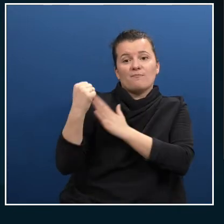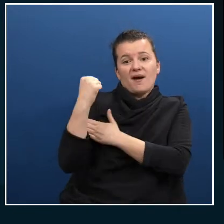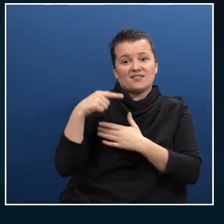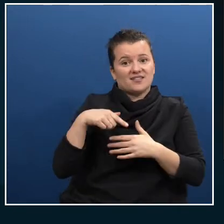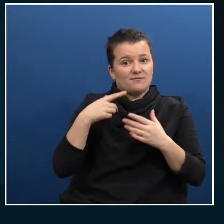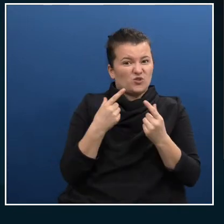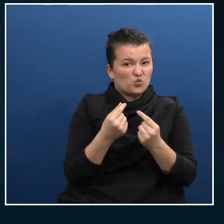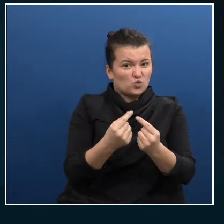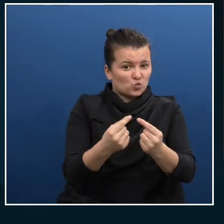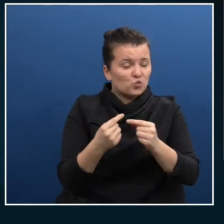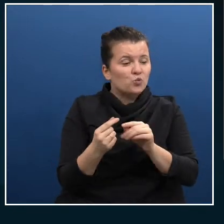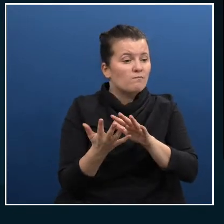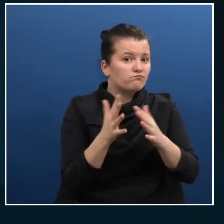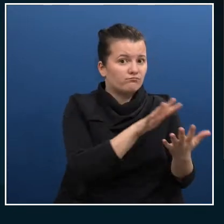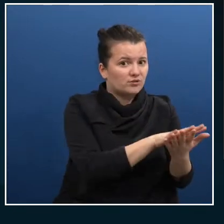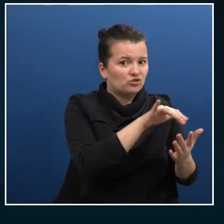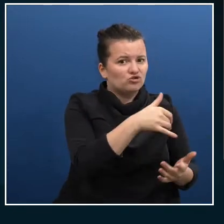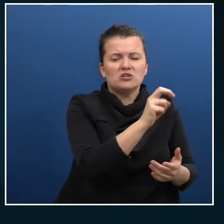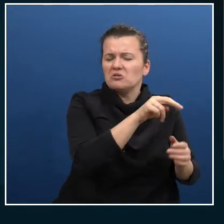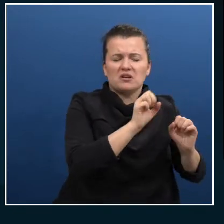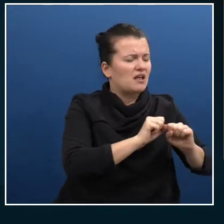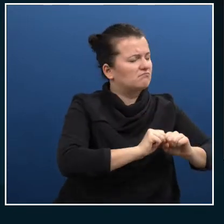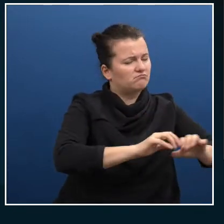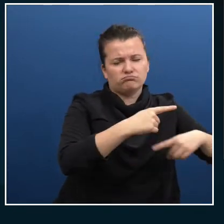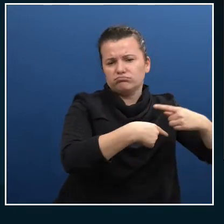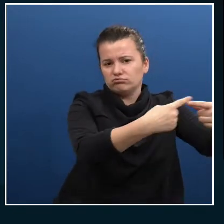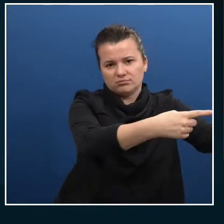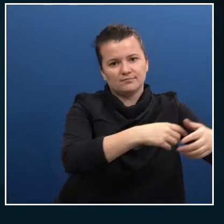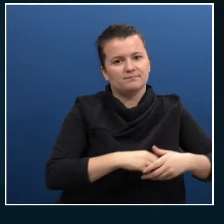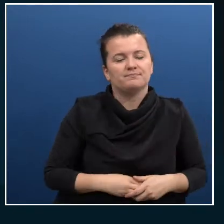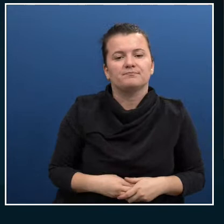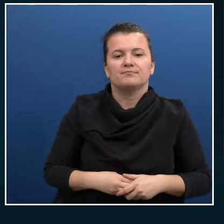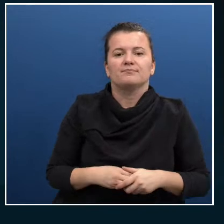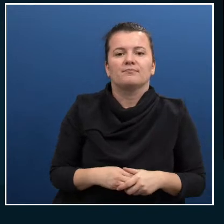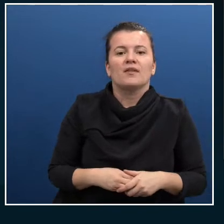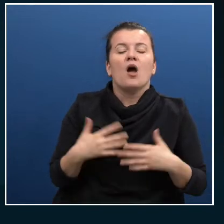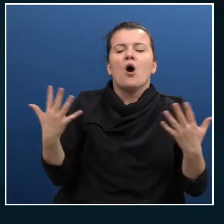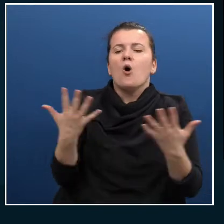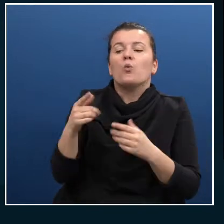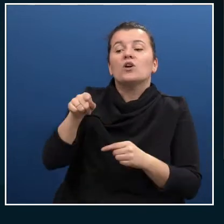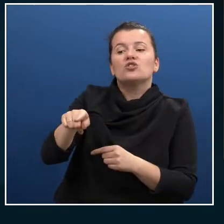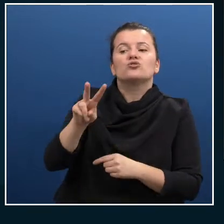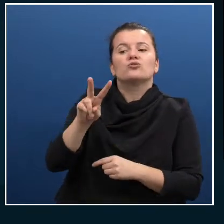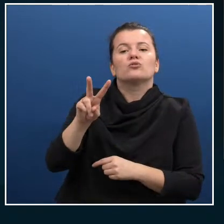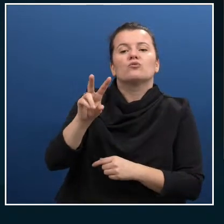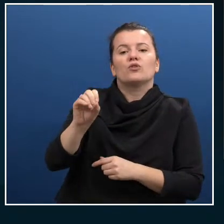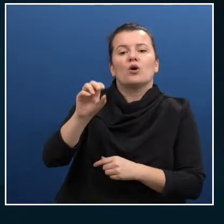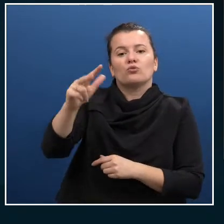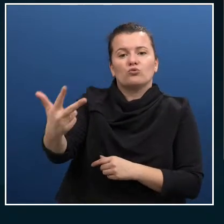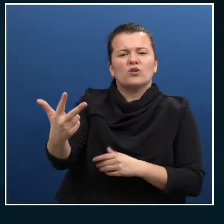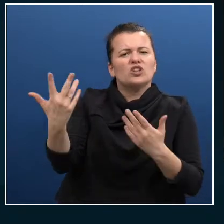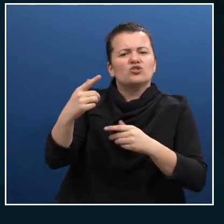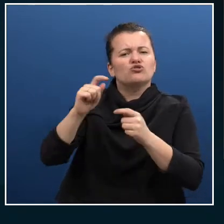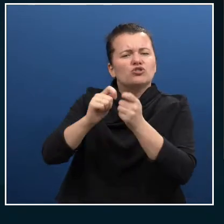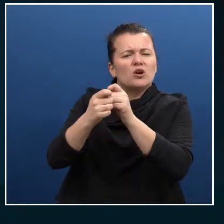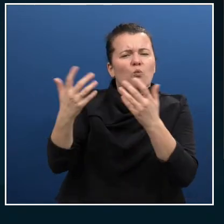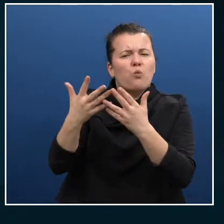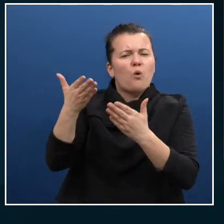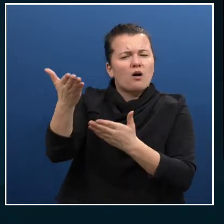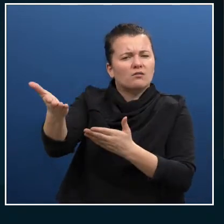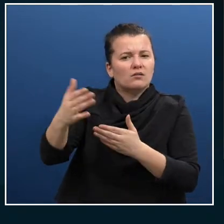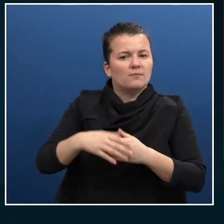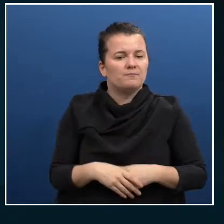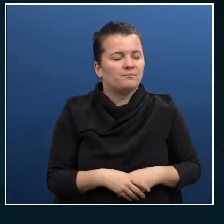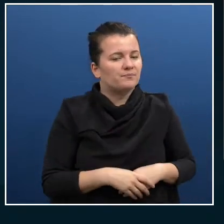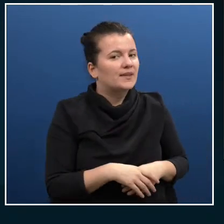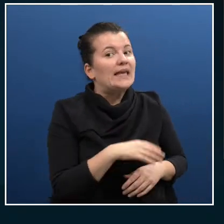the 2 breaking changes that we know about are going to happen soon. Yes. So those of